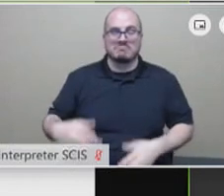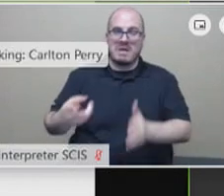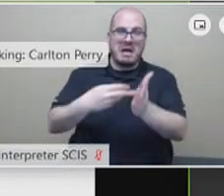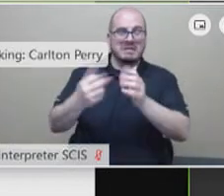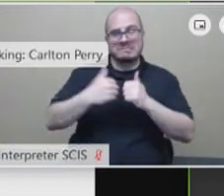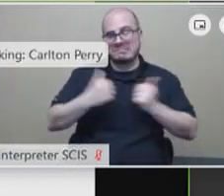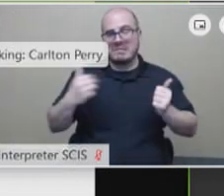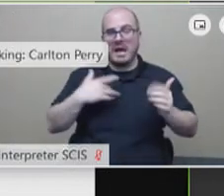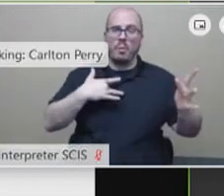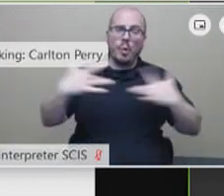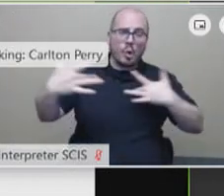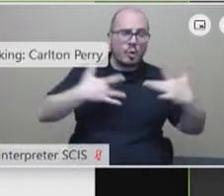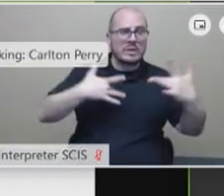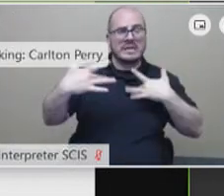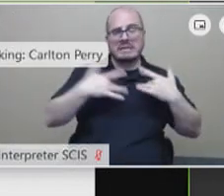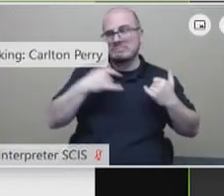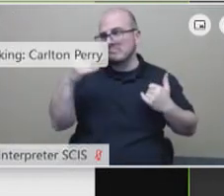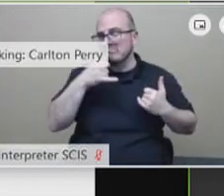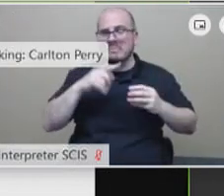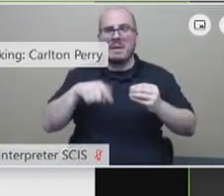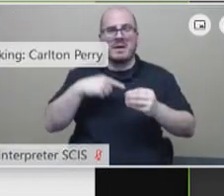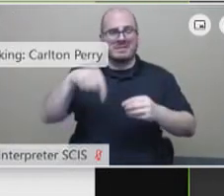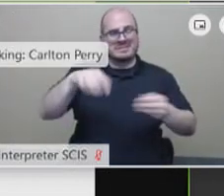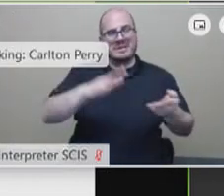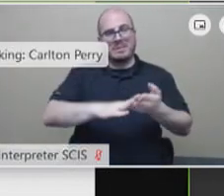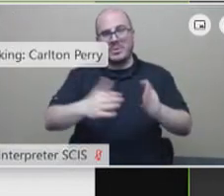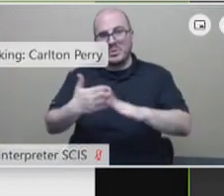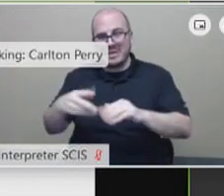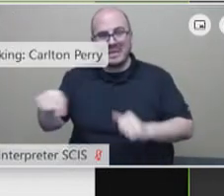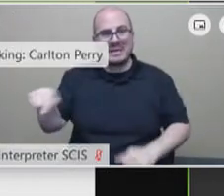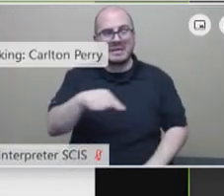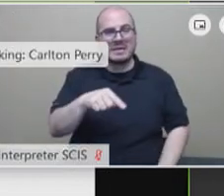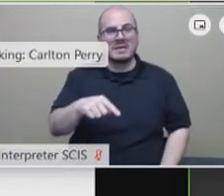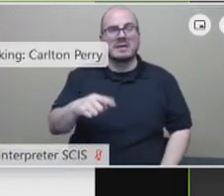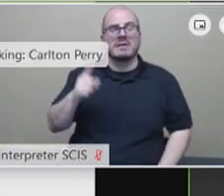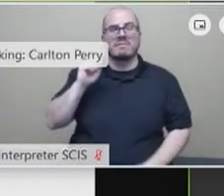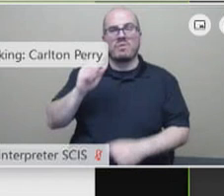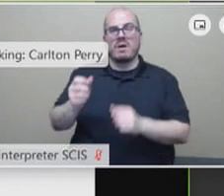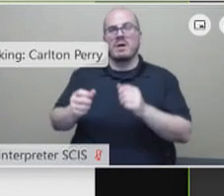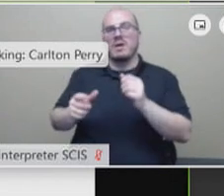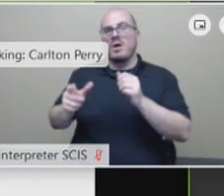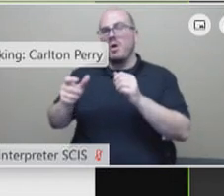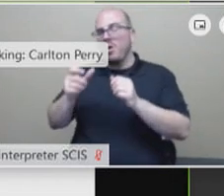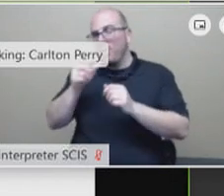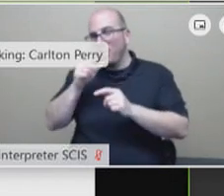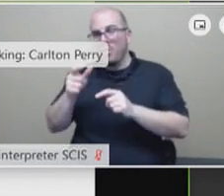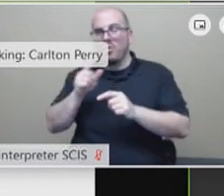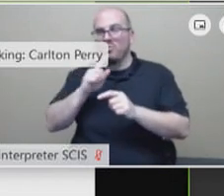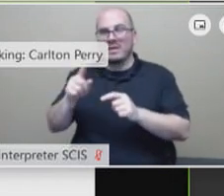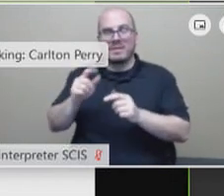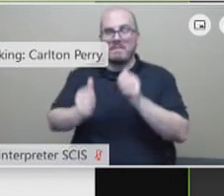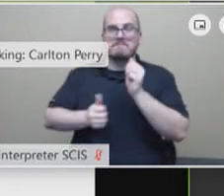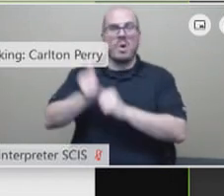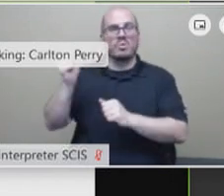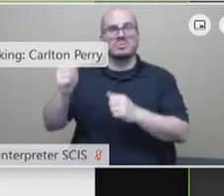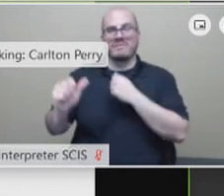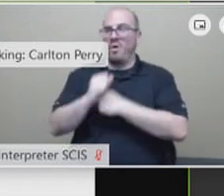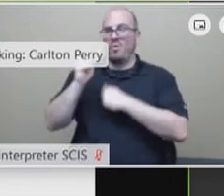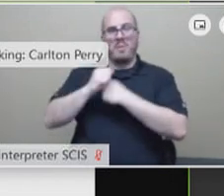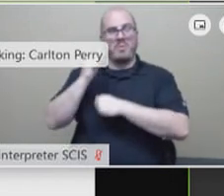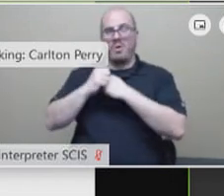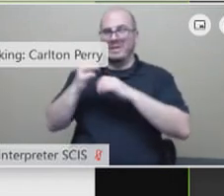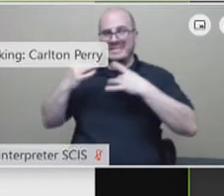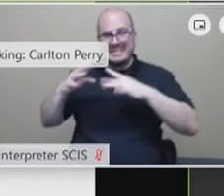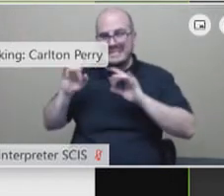I'm worried that the issues will disproportionately affect the lives of vulnerable citizens in my community, especially